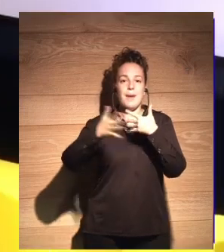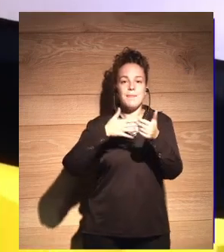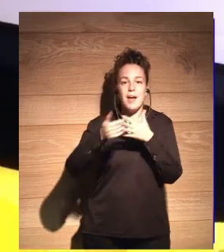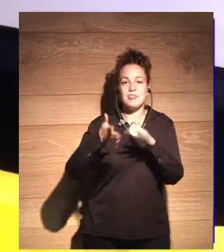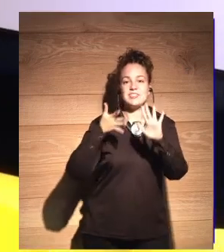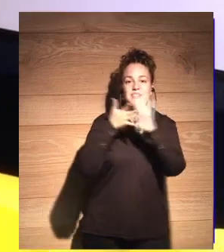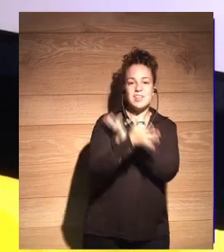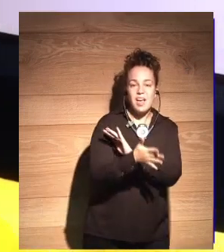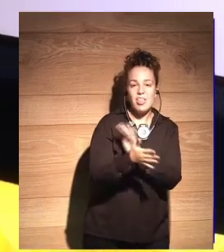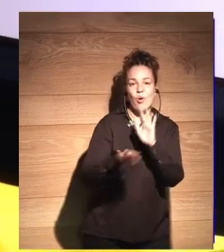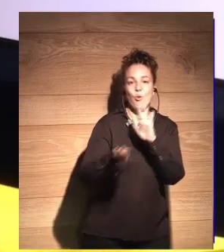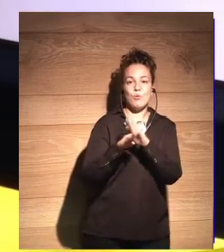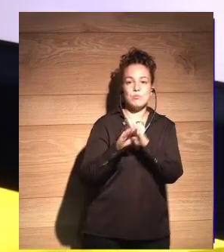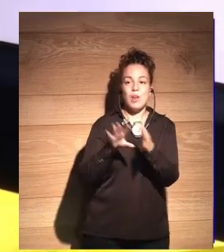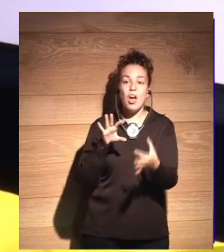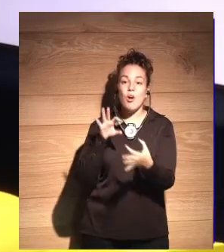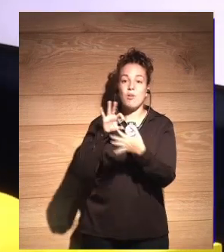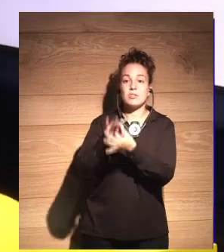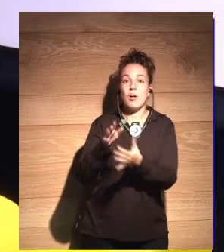Because what else do we have?